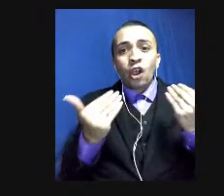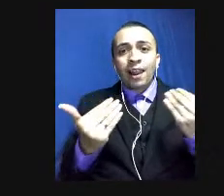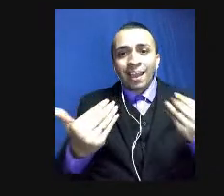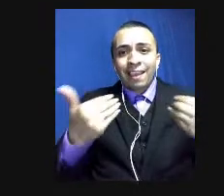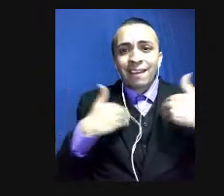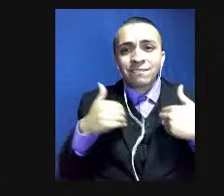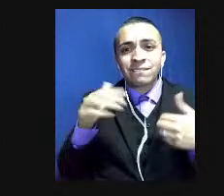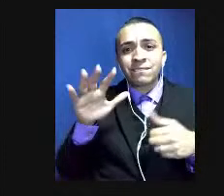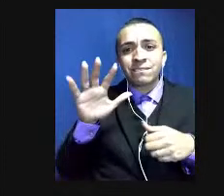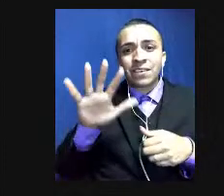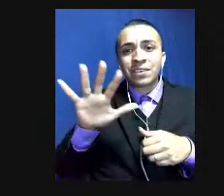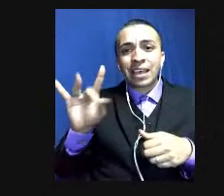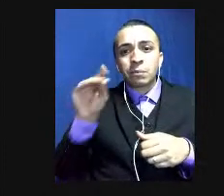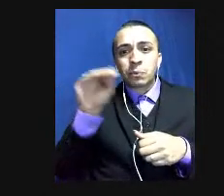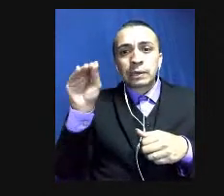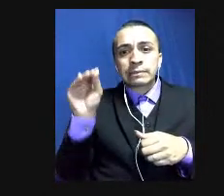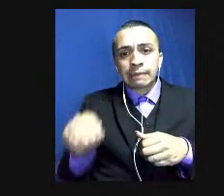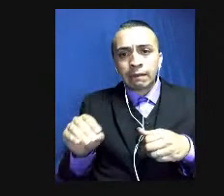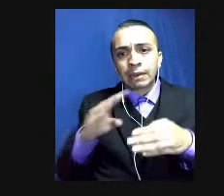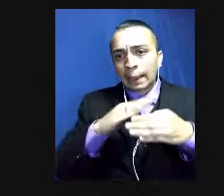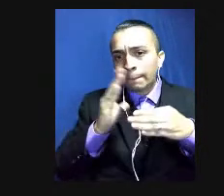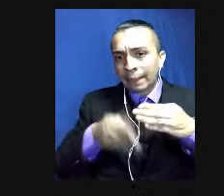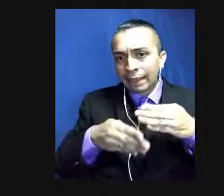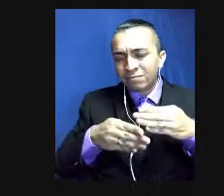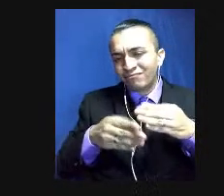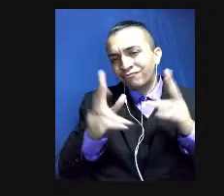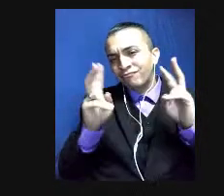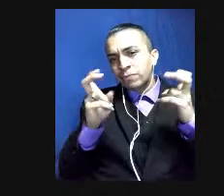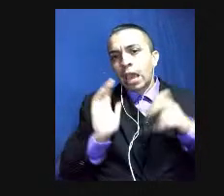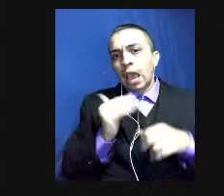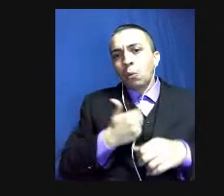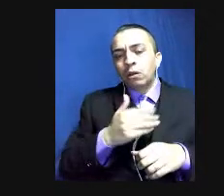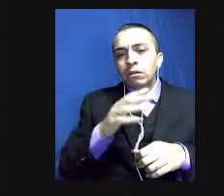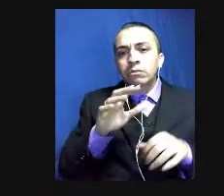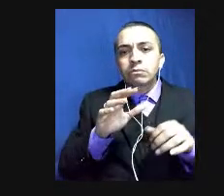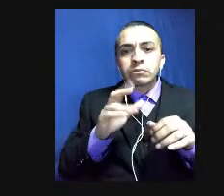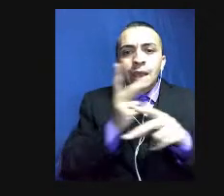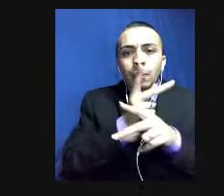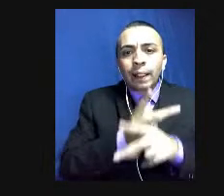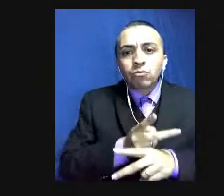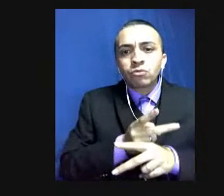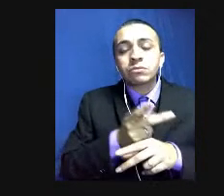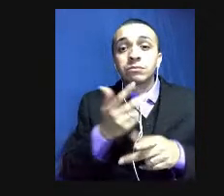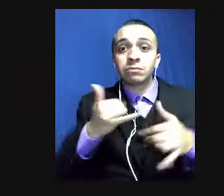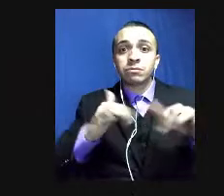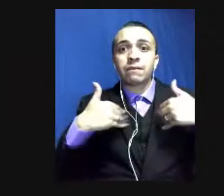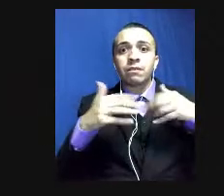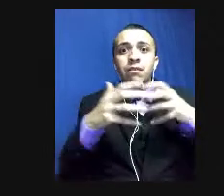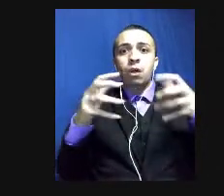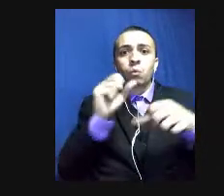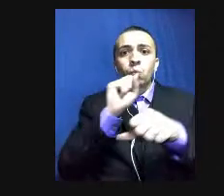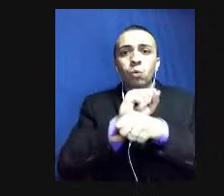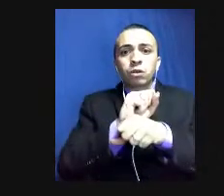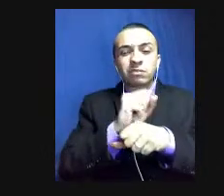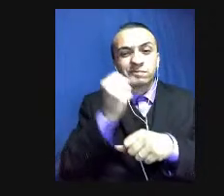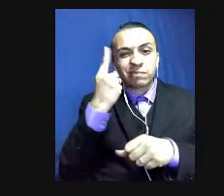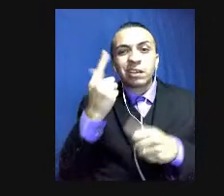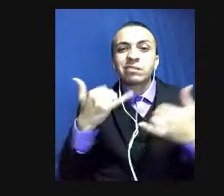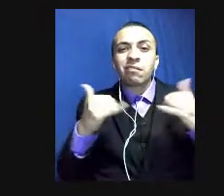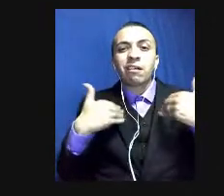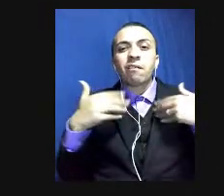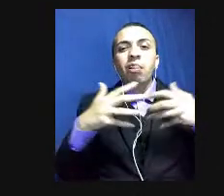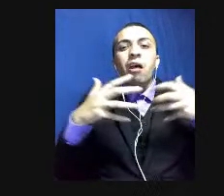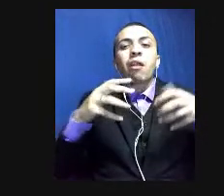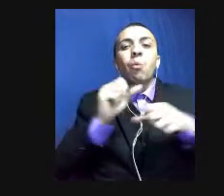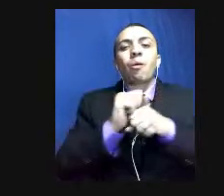58% complete, according to our calculations. So there's still a lot of work to do, but there's a lot of work that's been done, and there's a